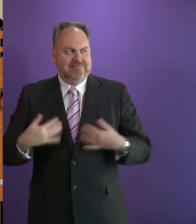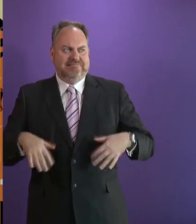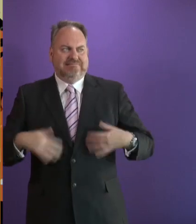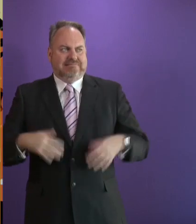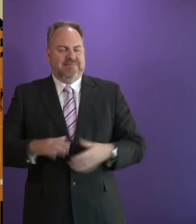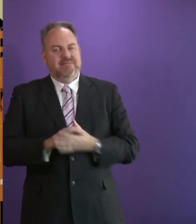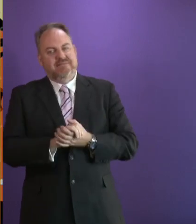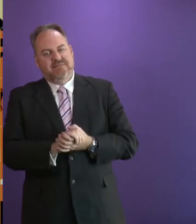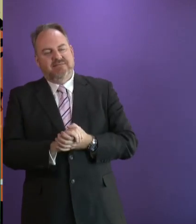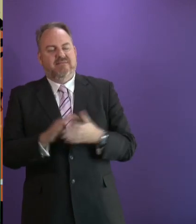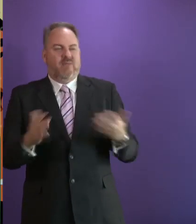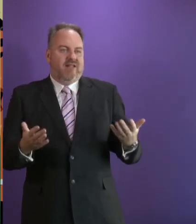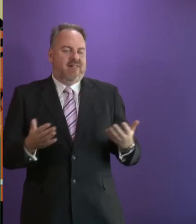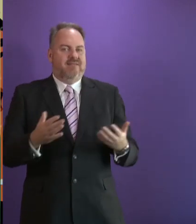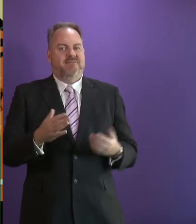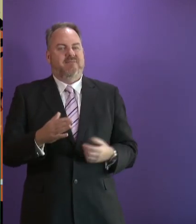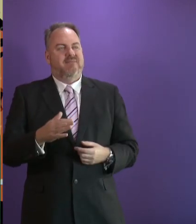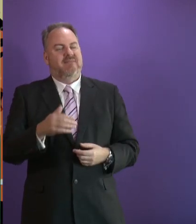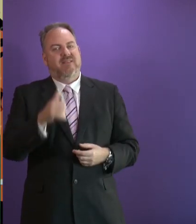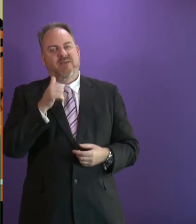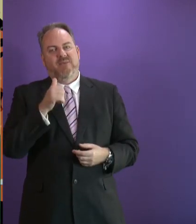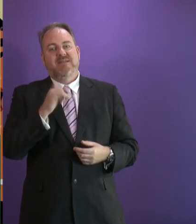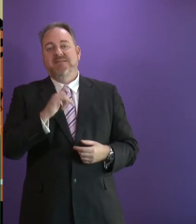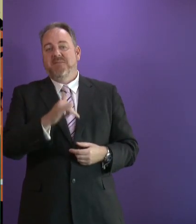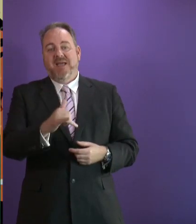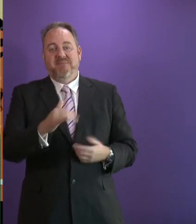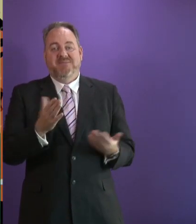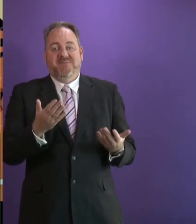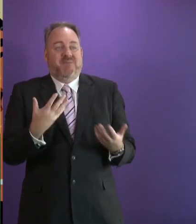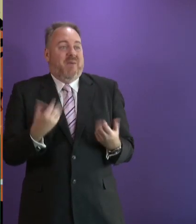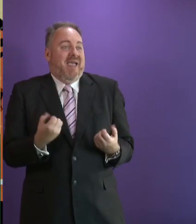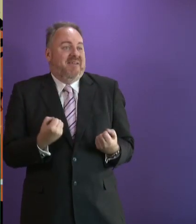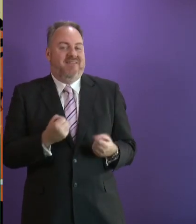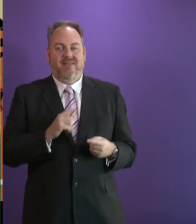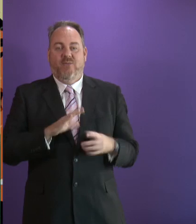As I said earlier, I now know that you don't need to know the answer to everything.